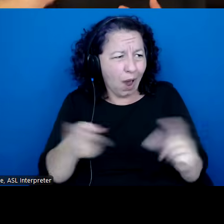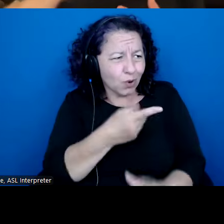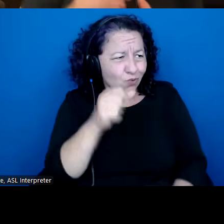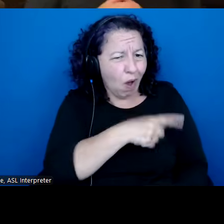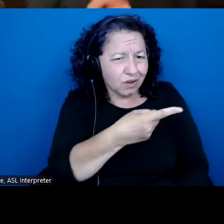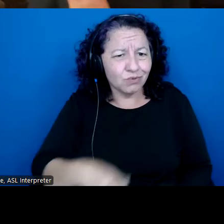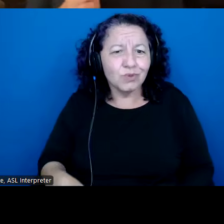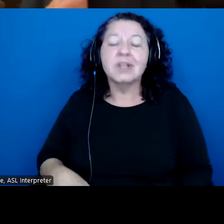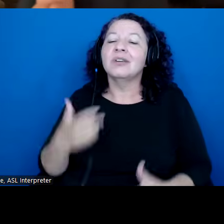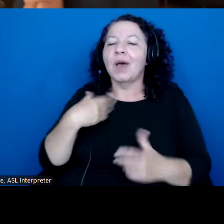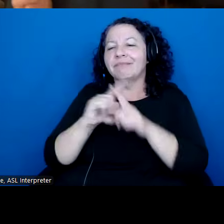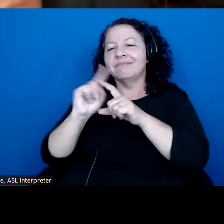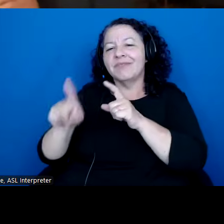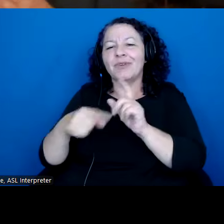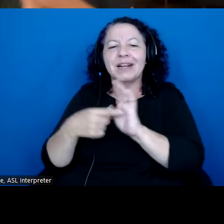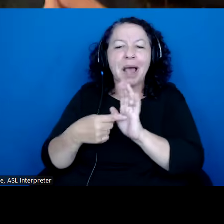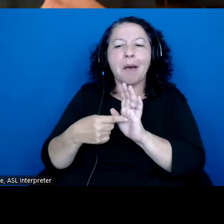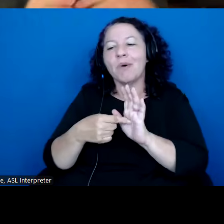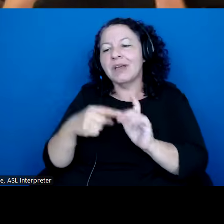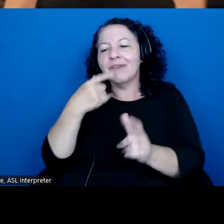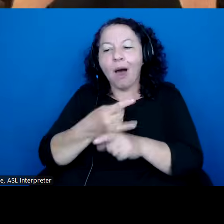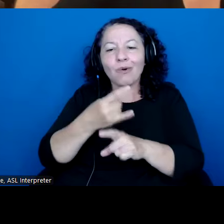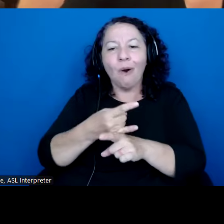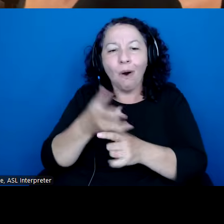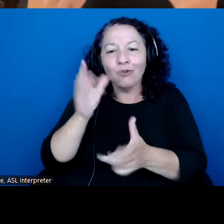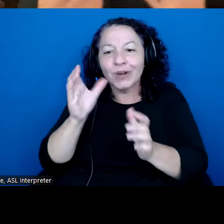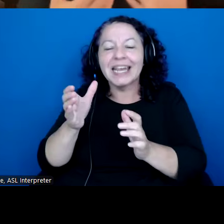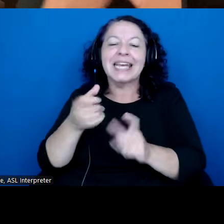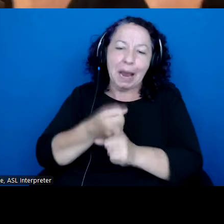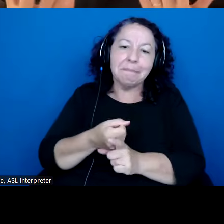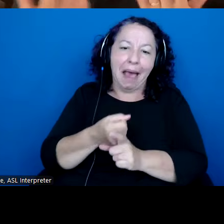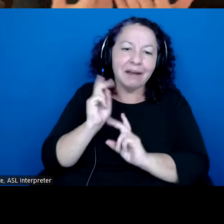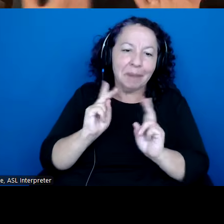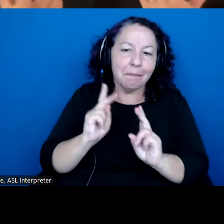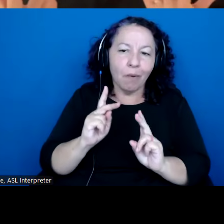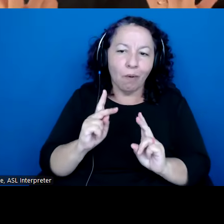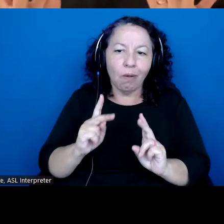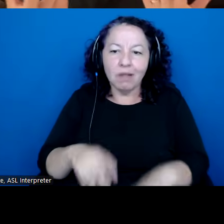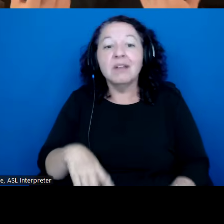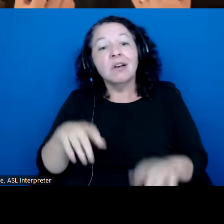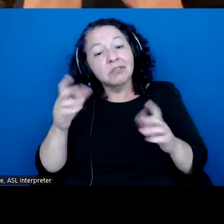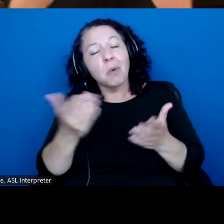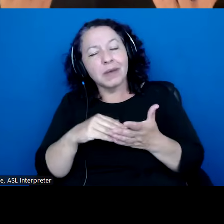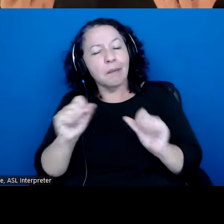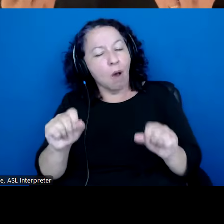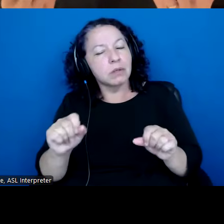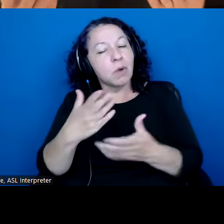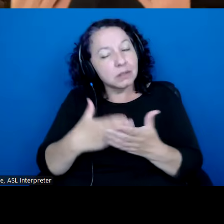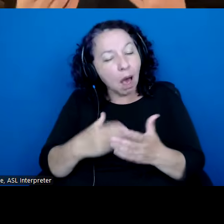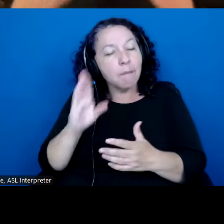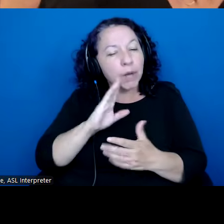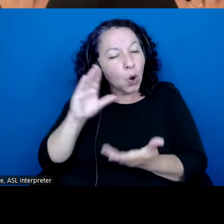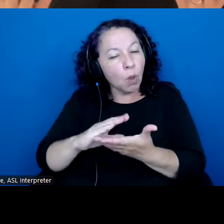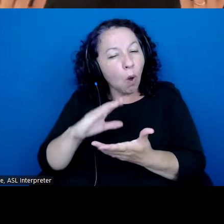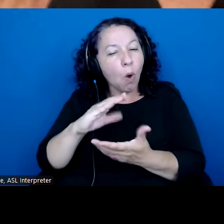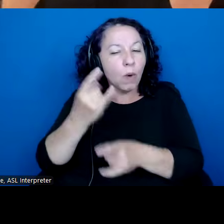alcohol impacting people. So it's possible that some of their beer was very low in alcohol,